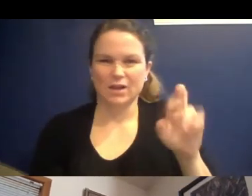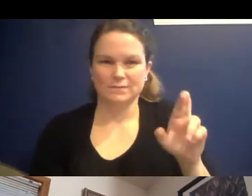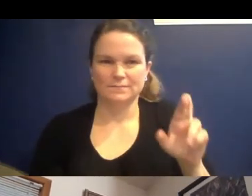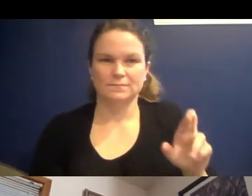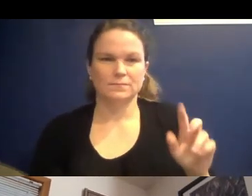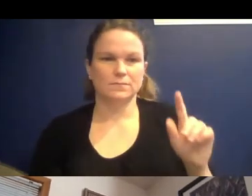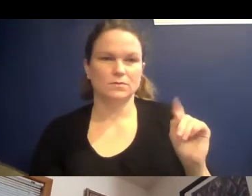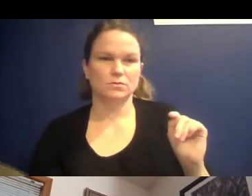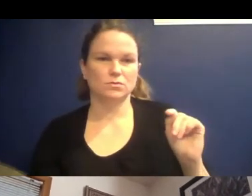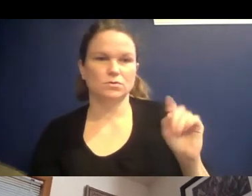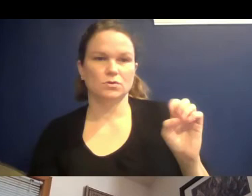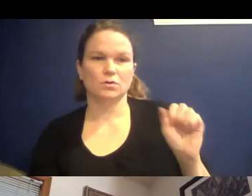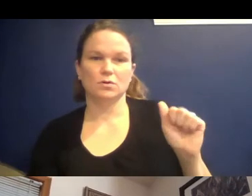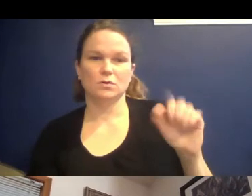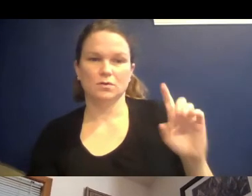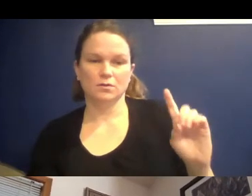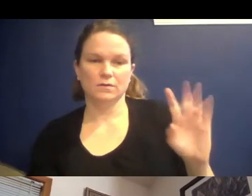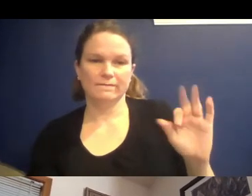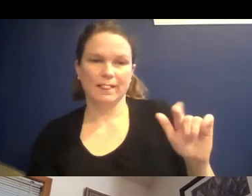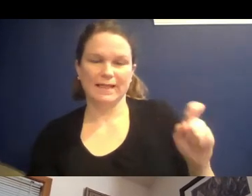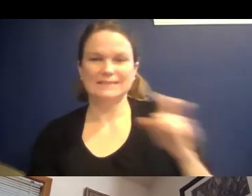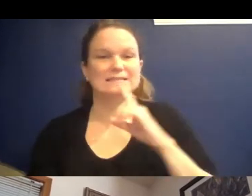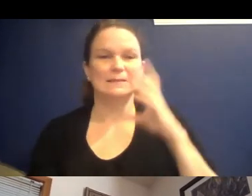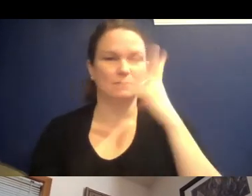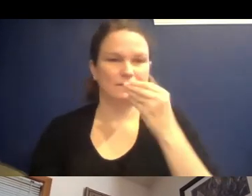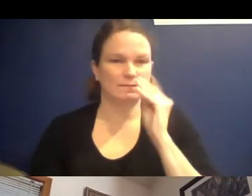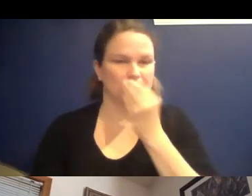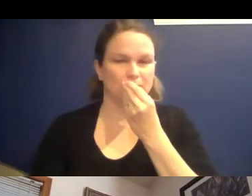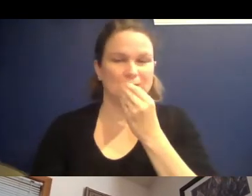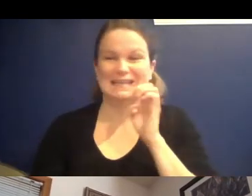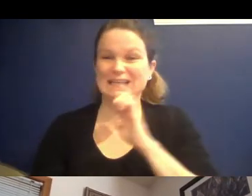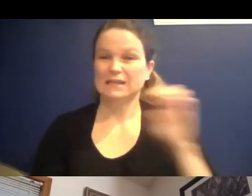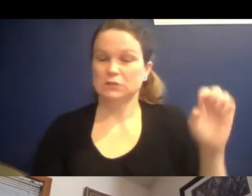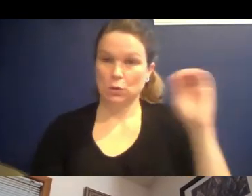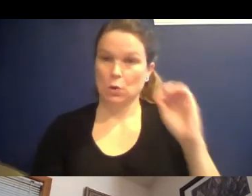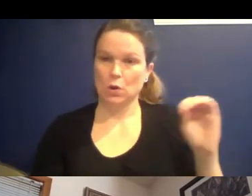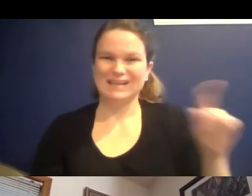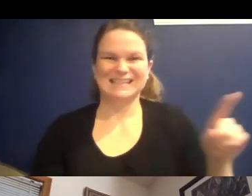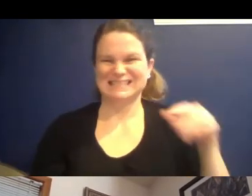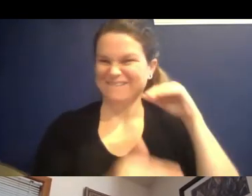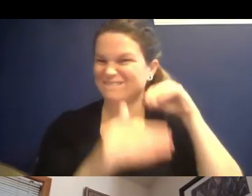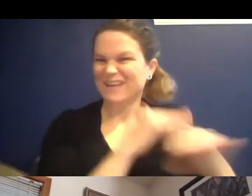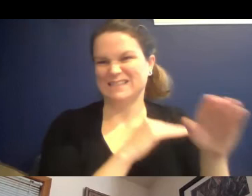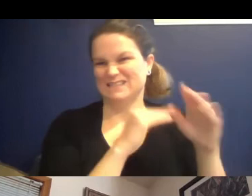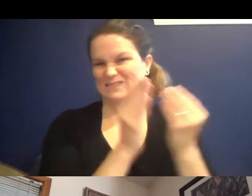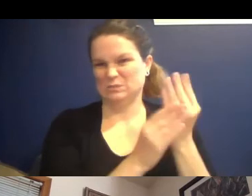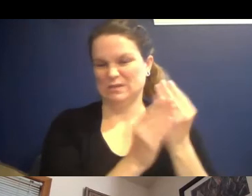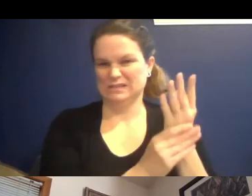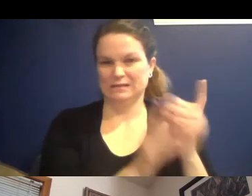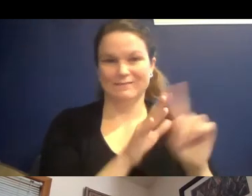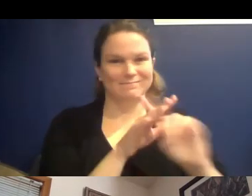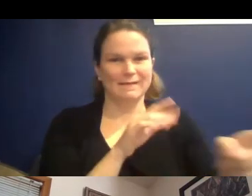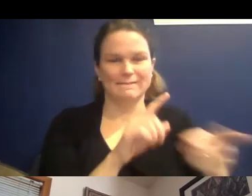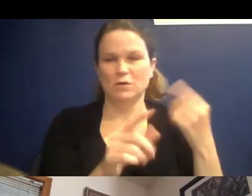Toadflax is an ornamental plant, and it's all over Eastern Oregon, and it's an invasive species that was an escaped garden